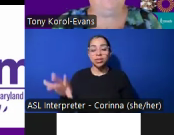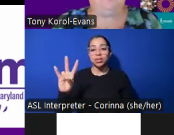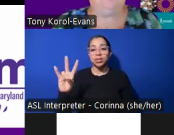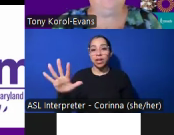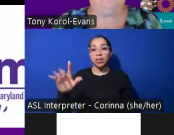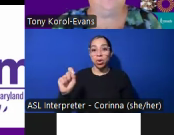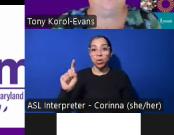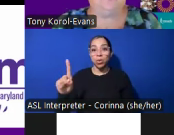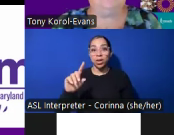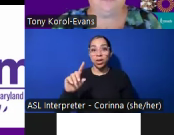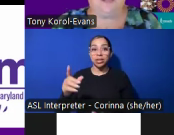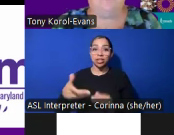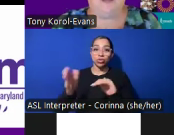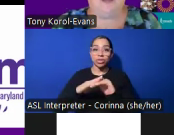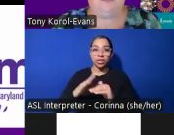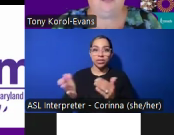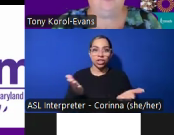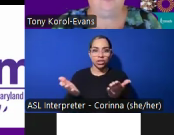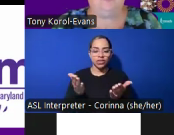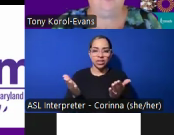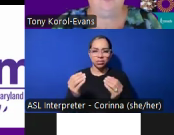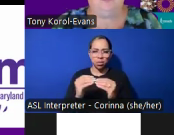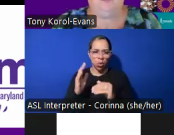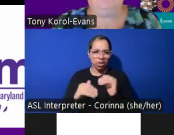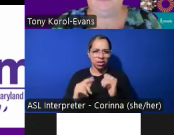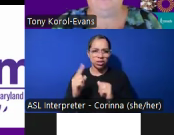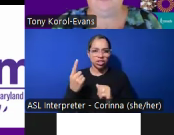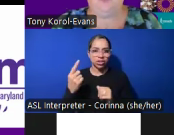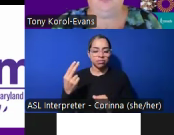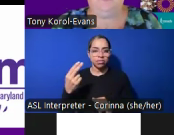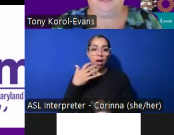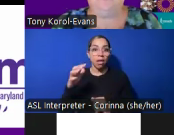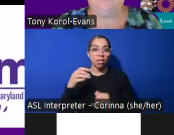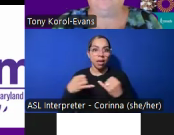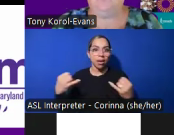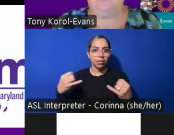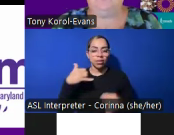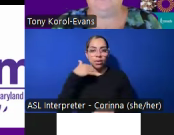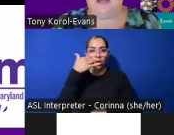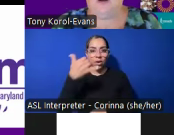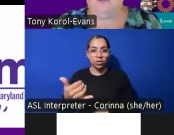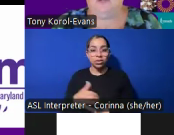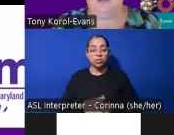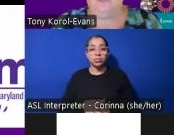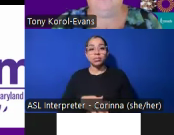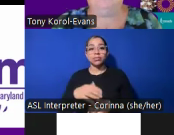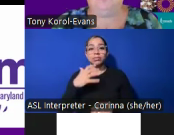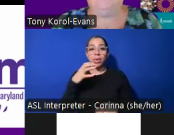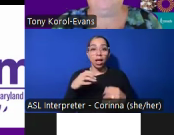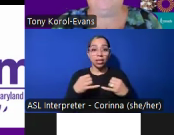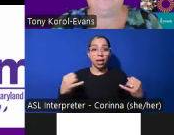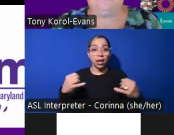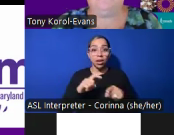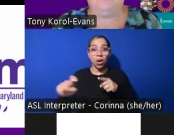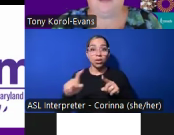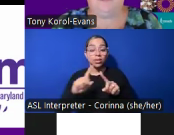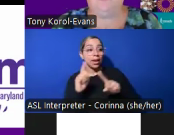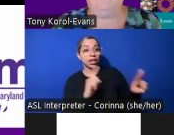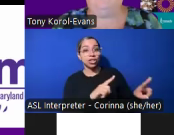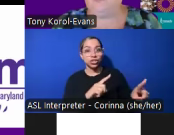75.1% increase in services beyond the hotline. Hotline calls answered numbers were down. Supportive